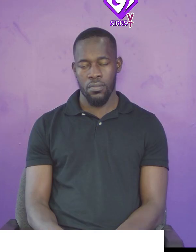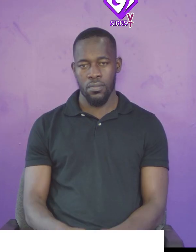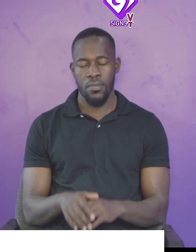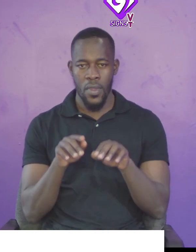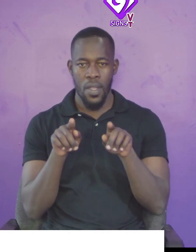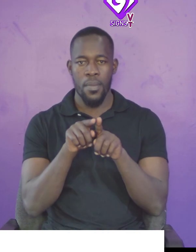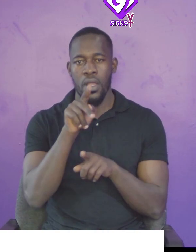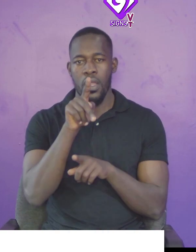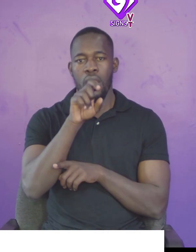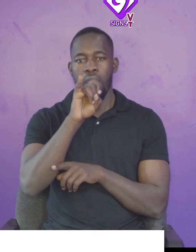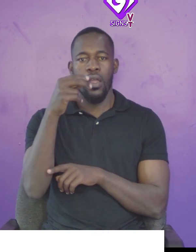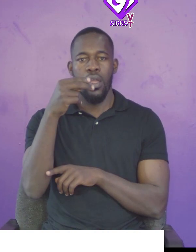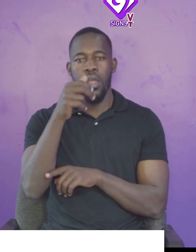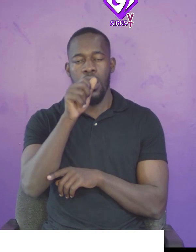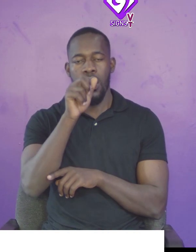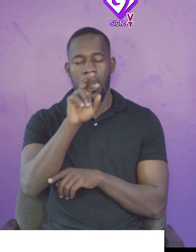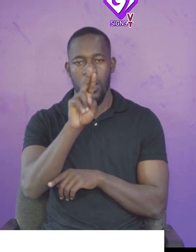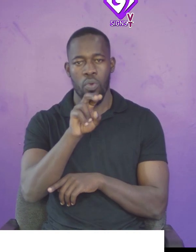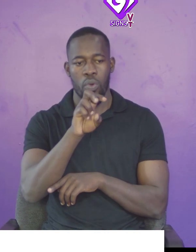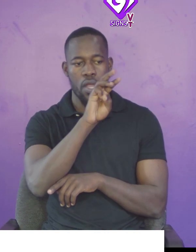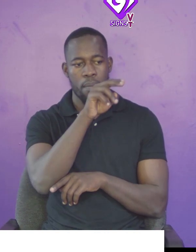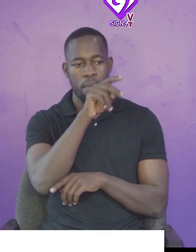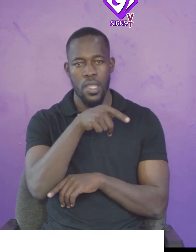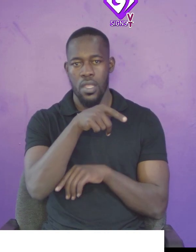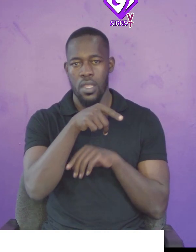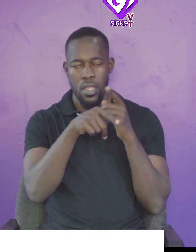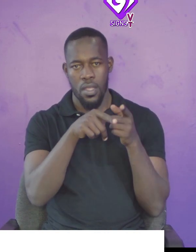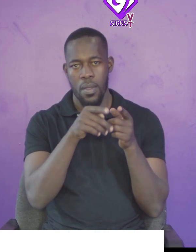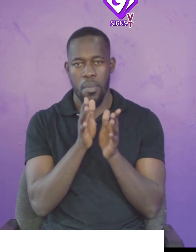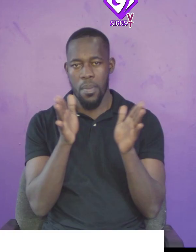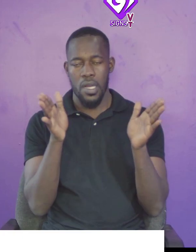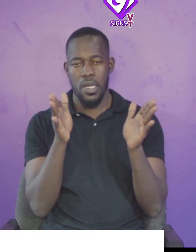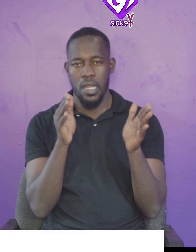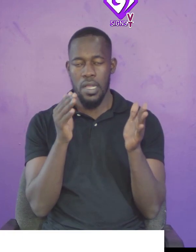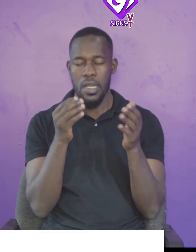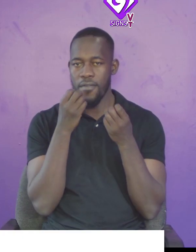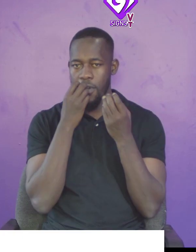Kiharu Member of Parliament Ndende Nyoro publicly